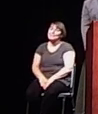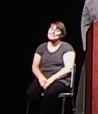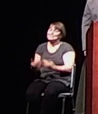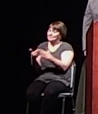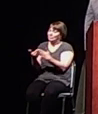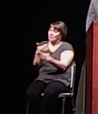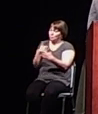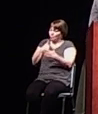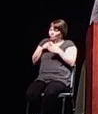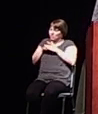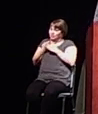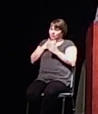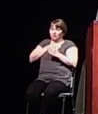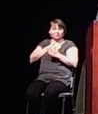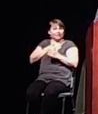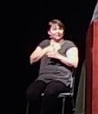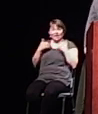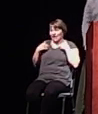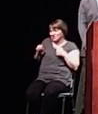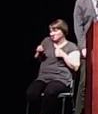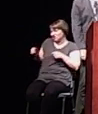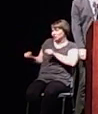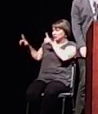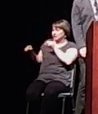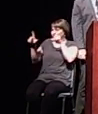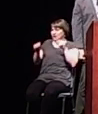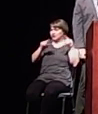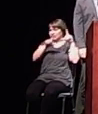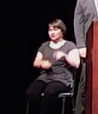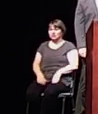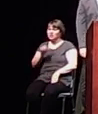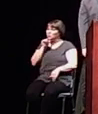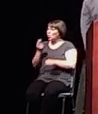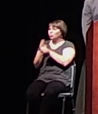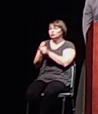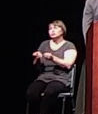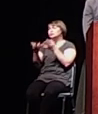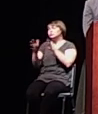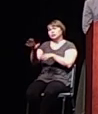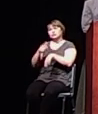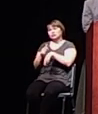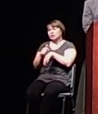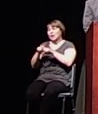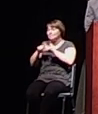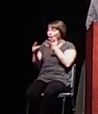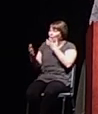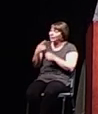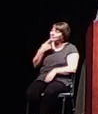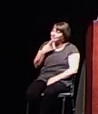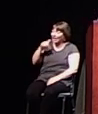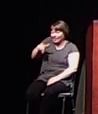Before I get into my content, I just have a couple slides. I won't take too much of your time. I did want to just say, since this is sort of